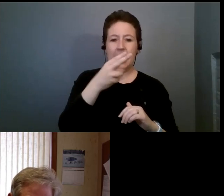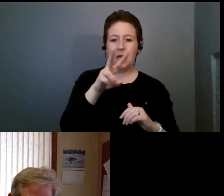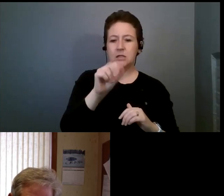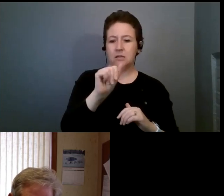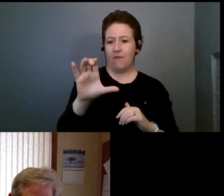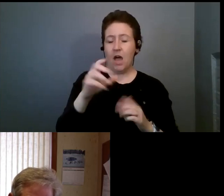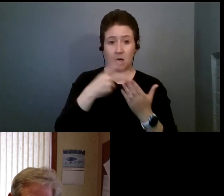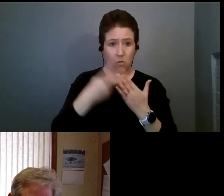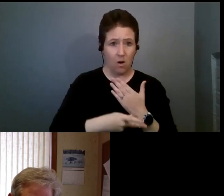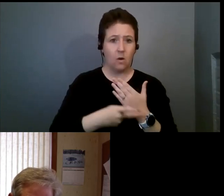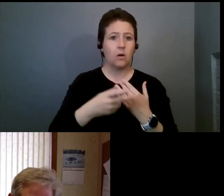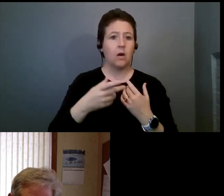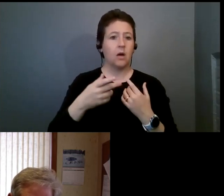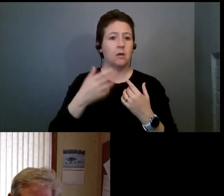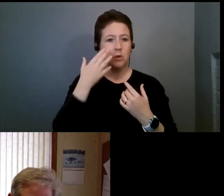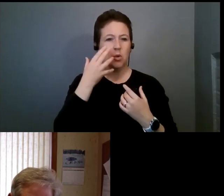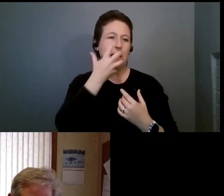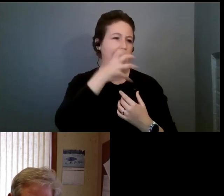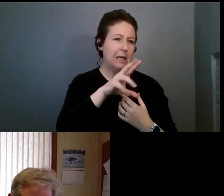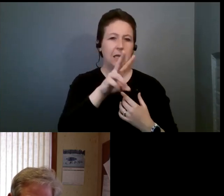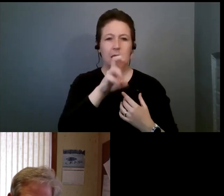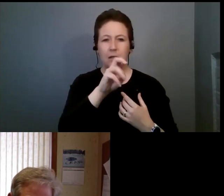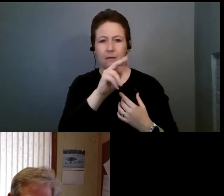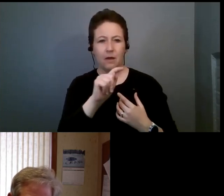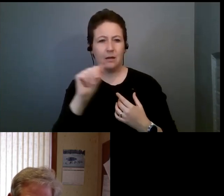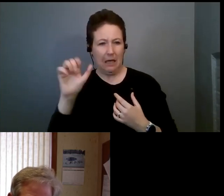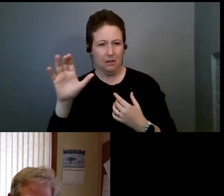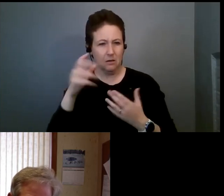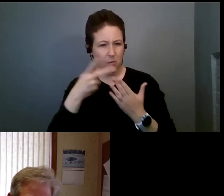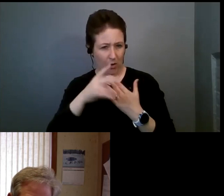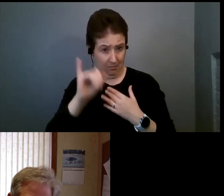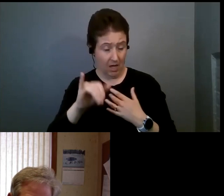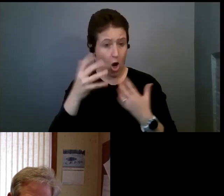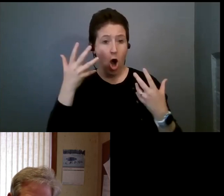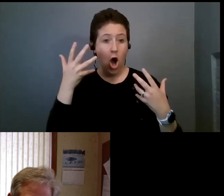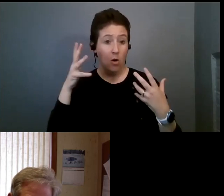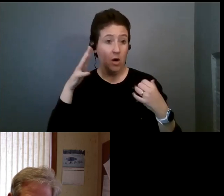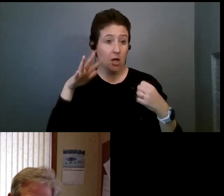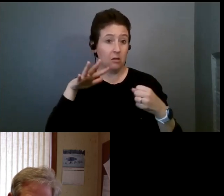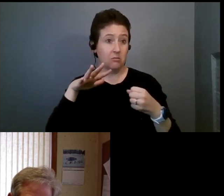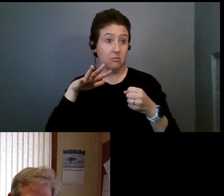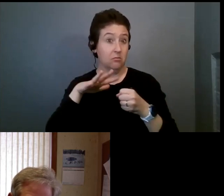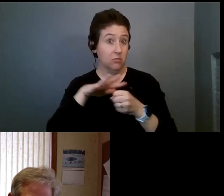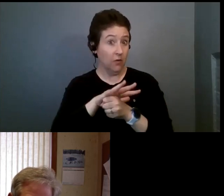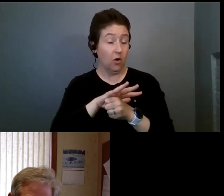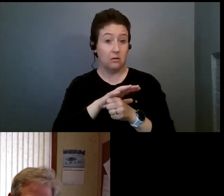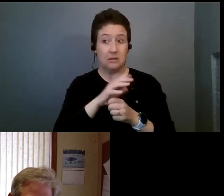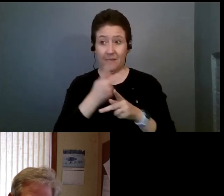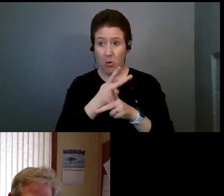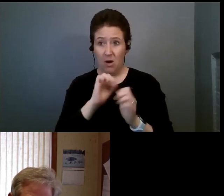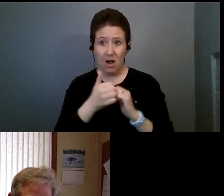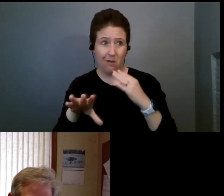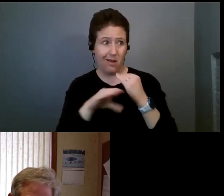HVAC program, our heating, ventilation, air conditioning program is already quite full. We're looking for ways to add